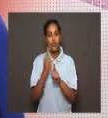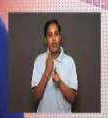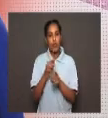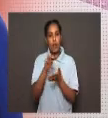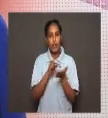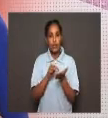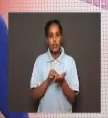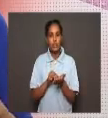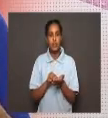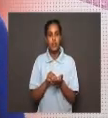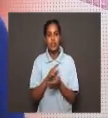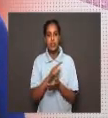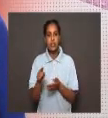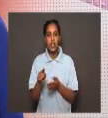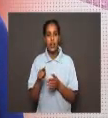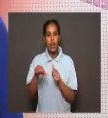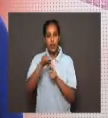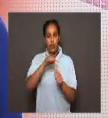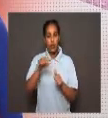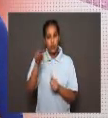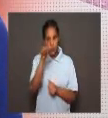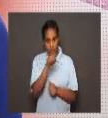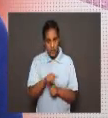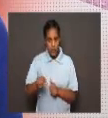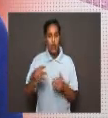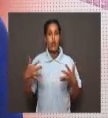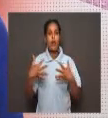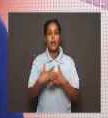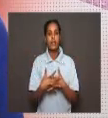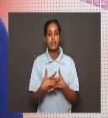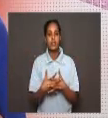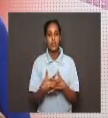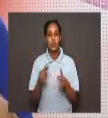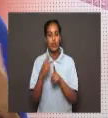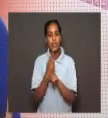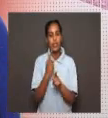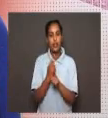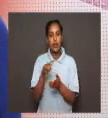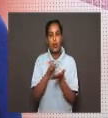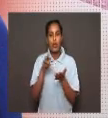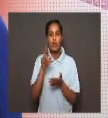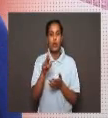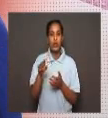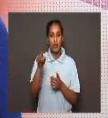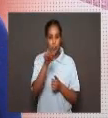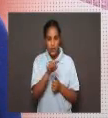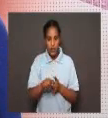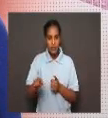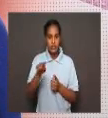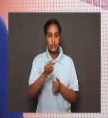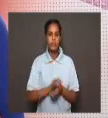molecules, their atomic orbitals combine to create molecular